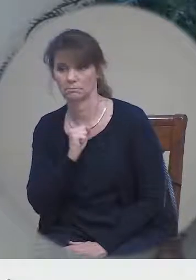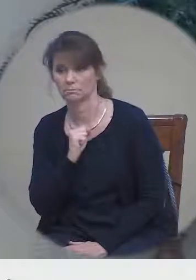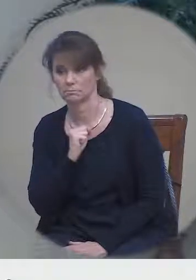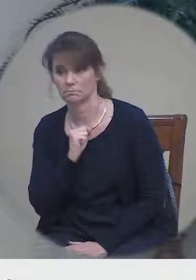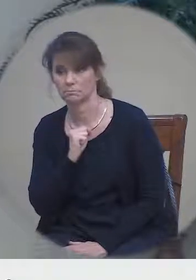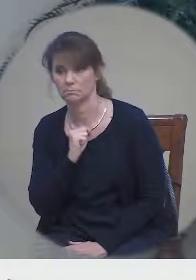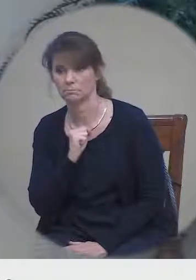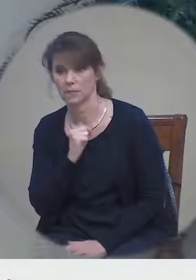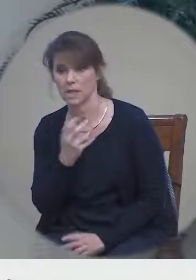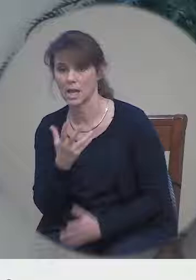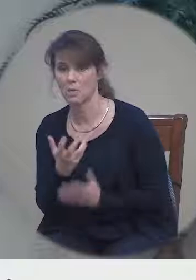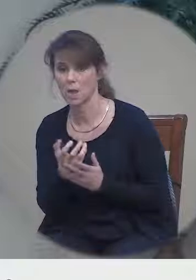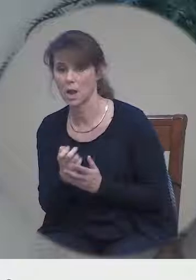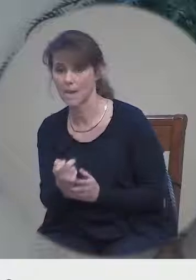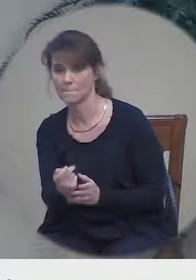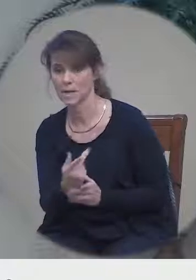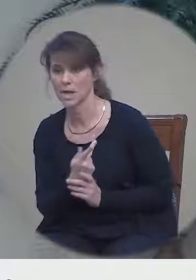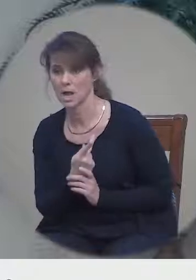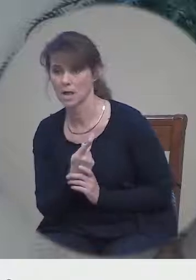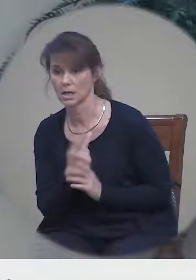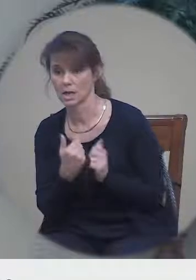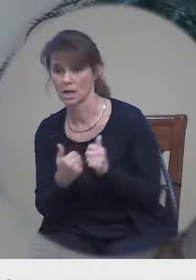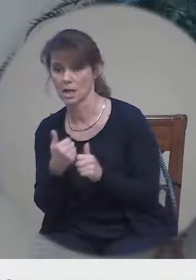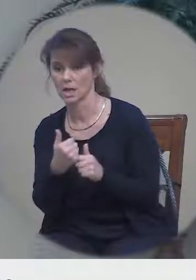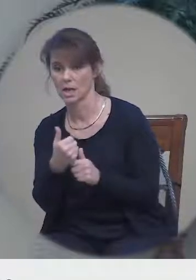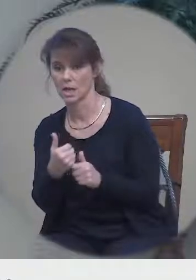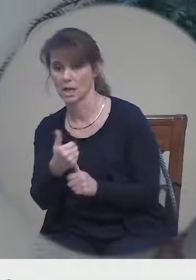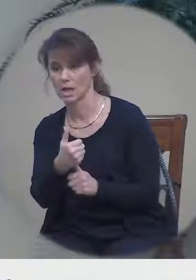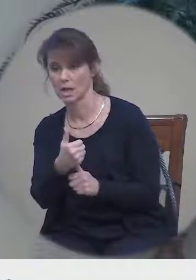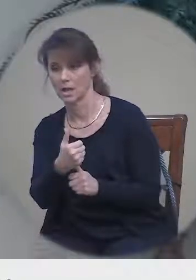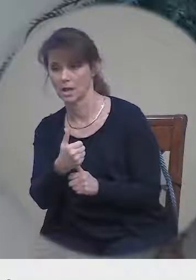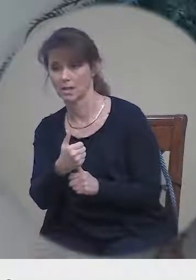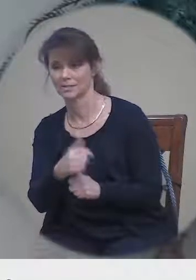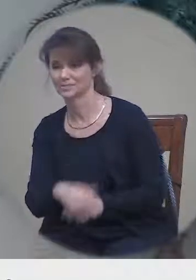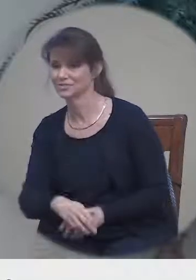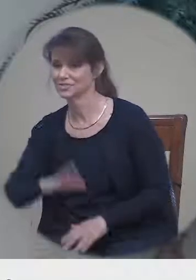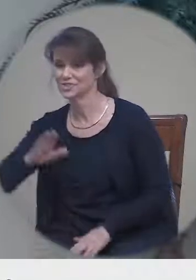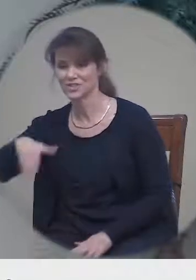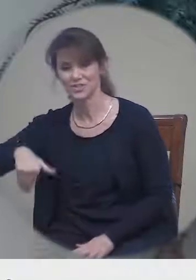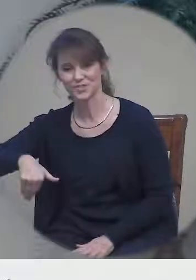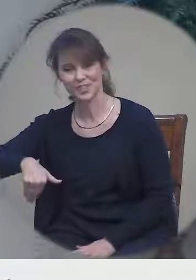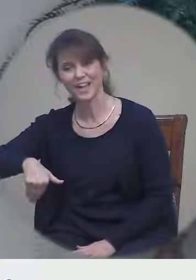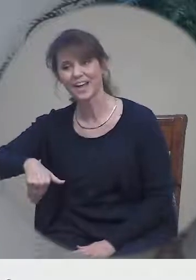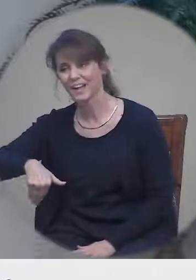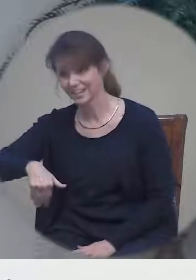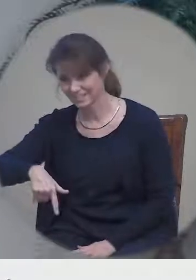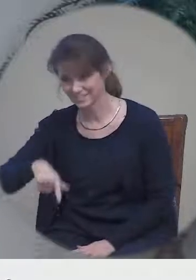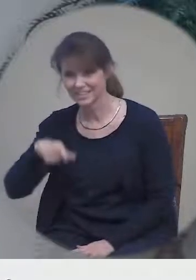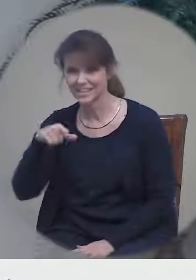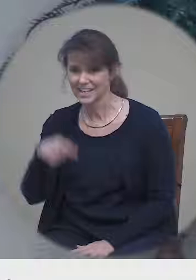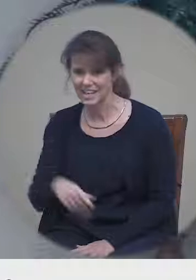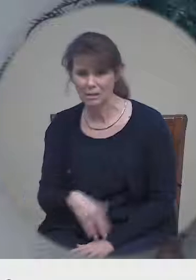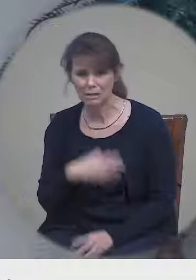He wanted it back. It was too late then. Scripture says he sought it with